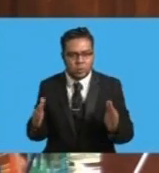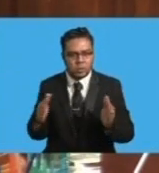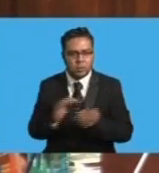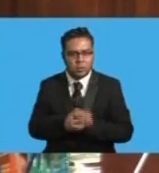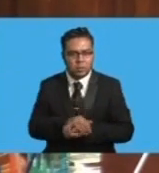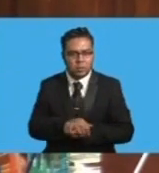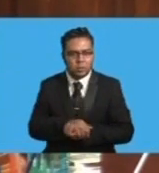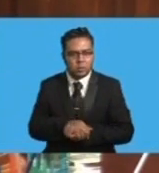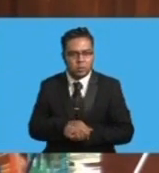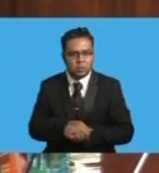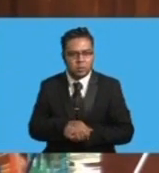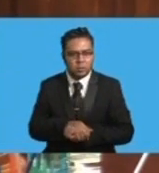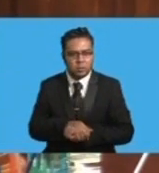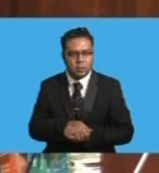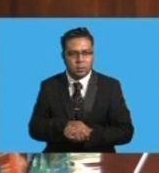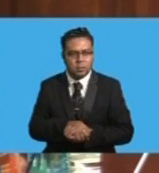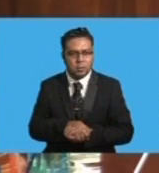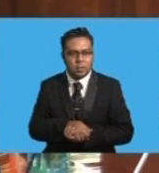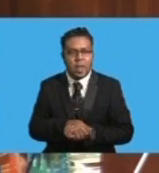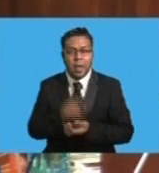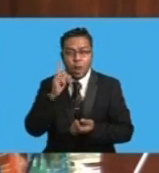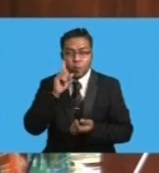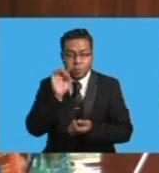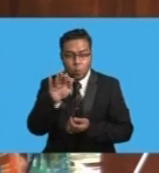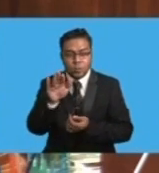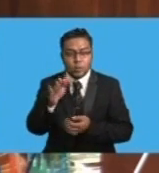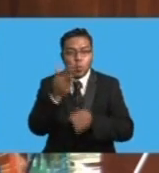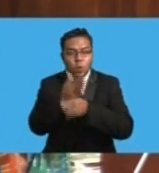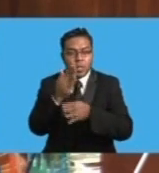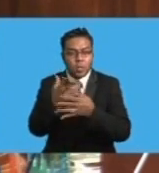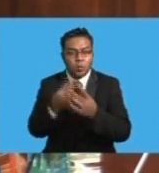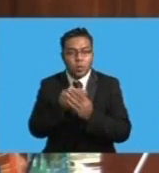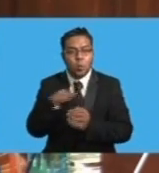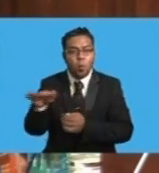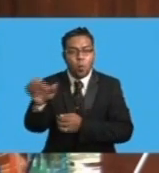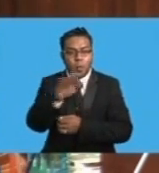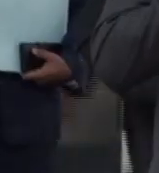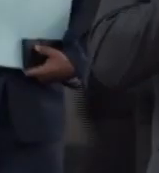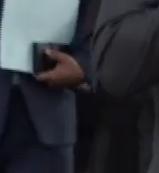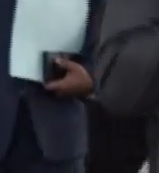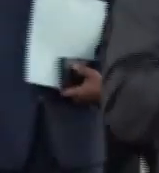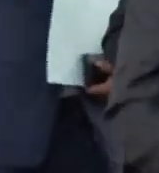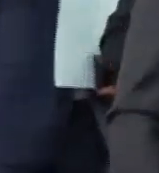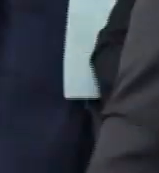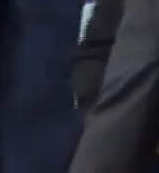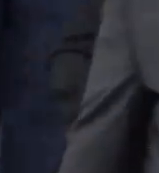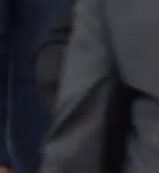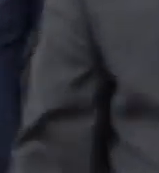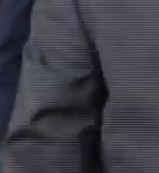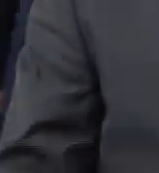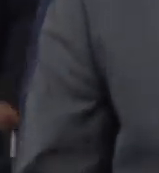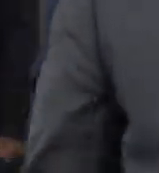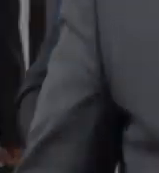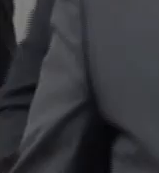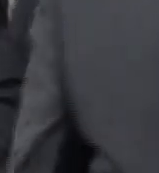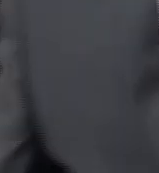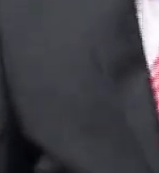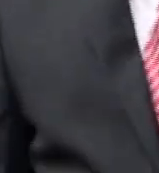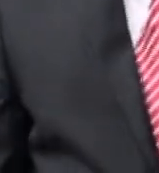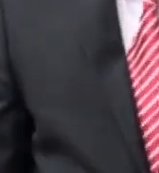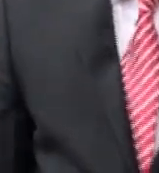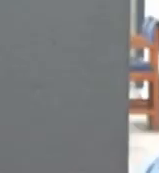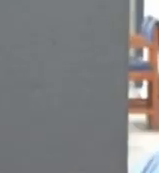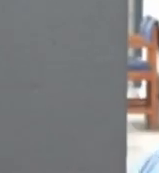And I look forward to working with you all. Widely rumoured to be government's first choice,